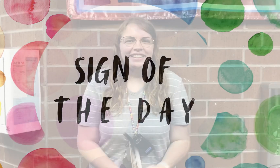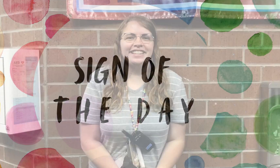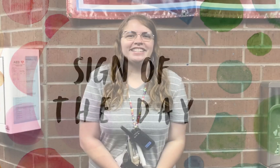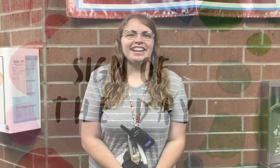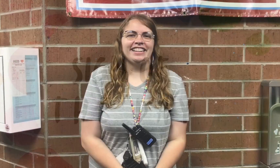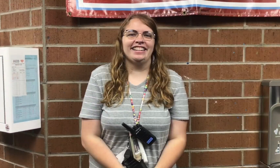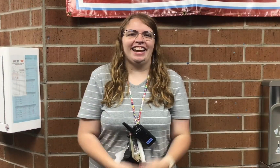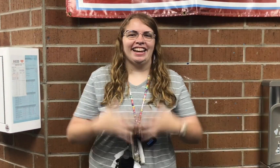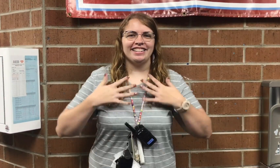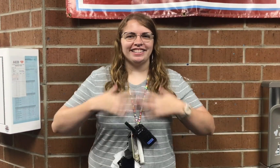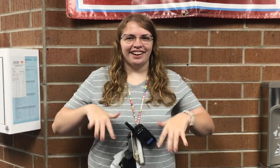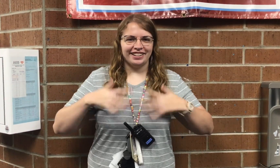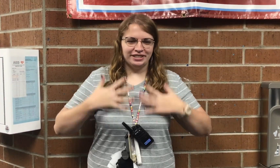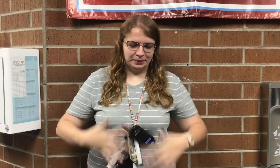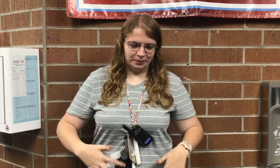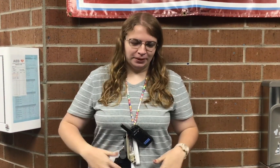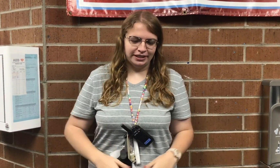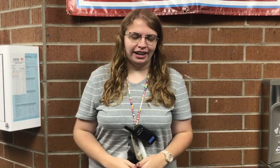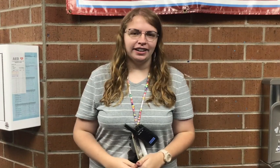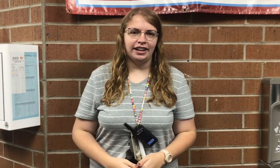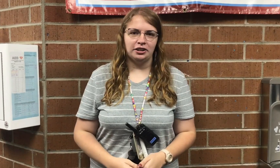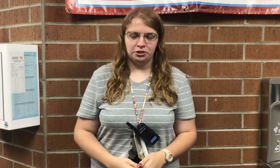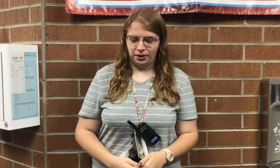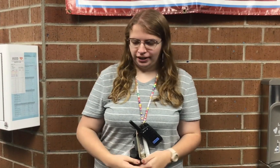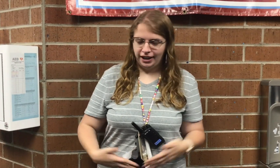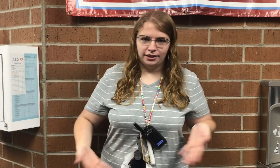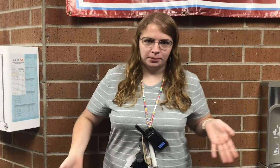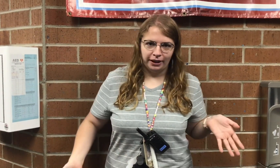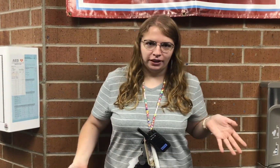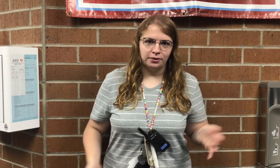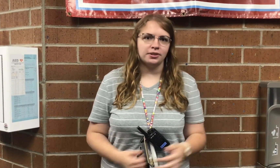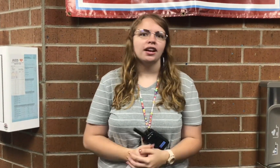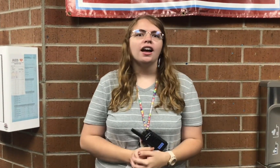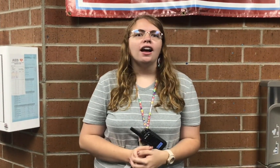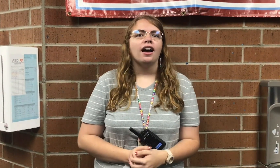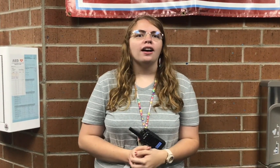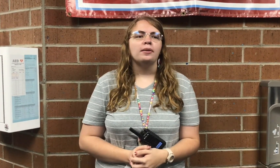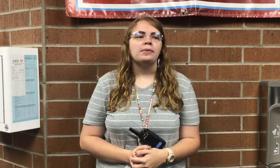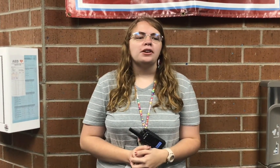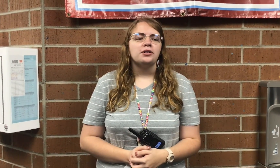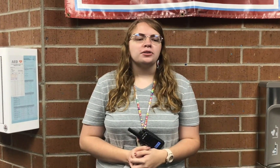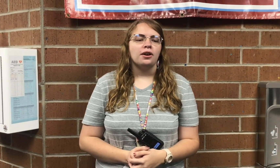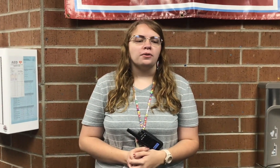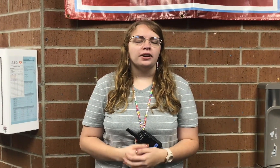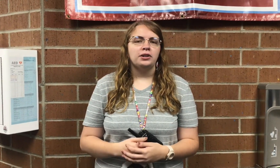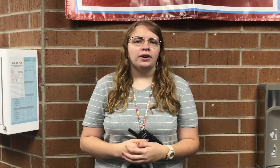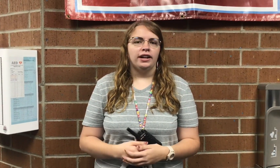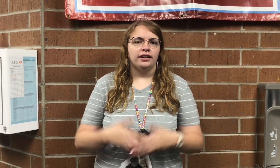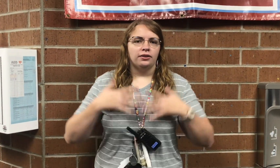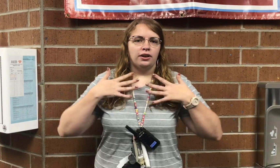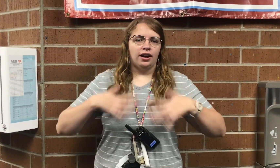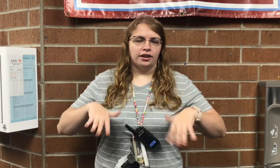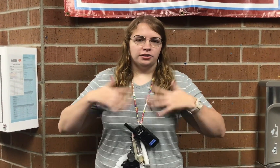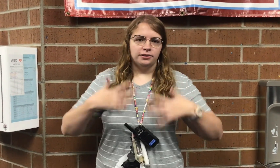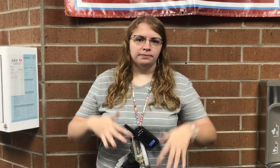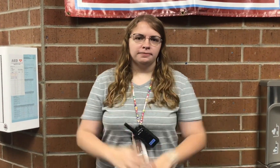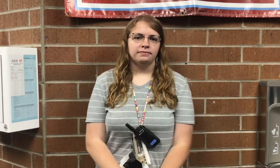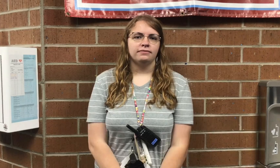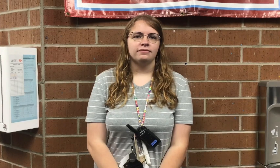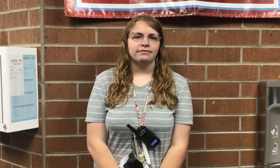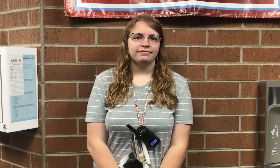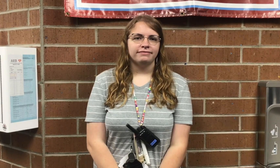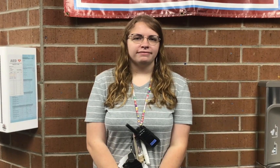Go ahead. The sign of the day is costume, so it's kind of like you're showing, hey, these are my clothes. So now you go ahead and go